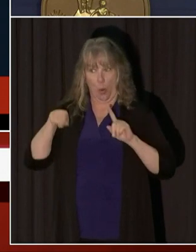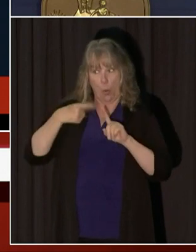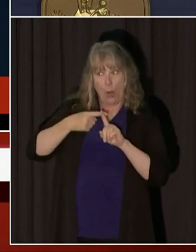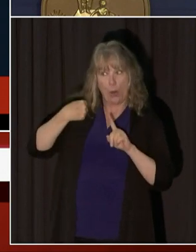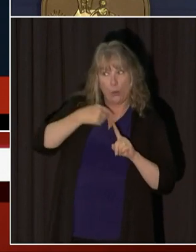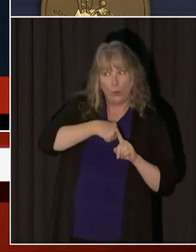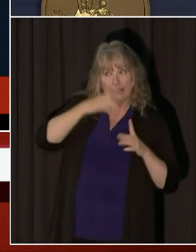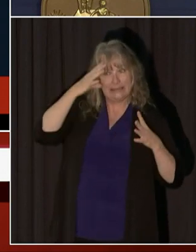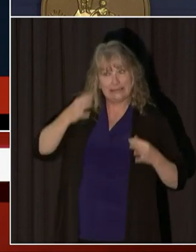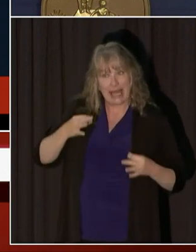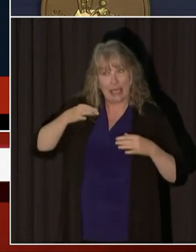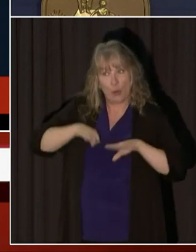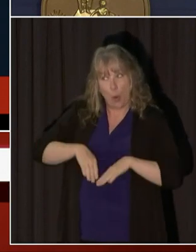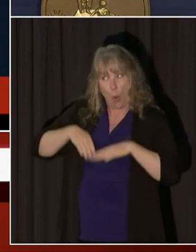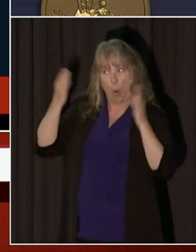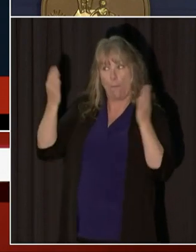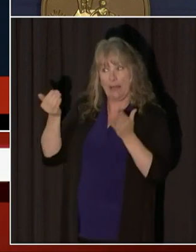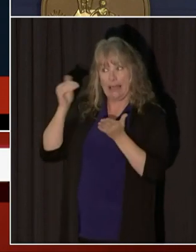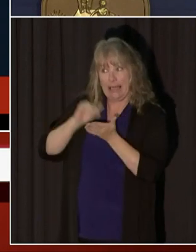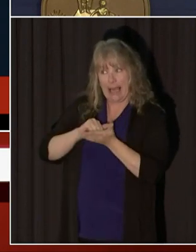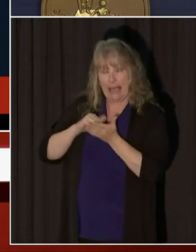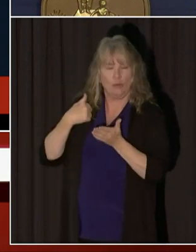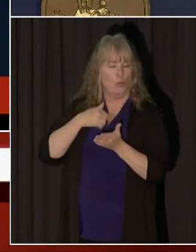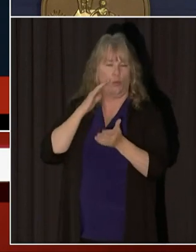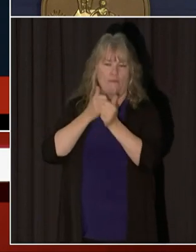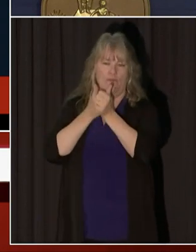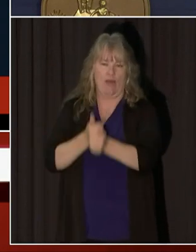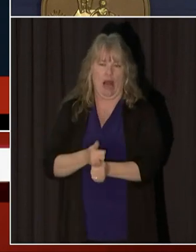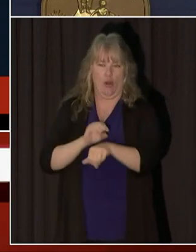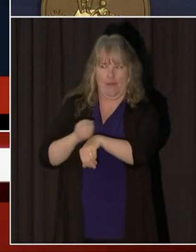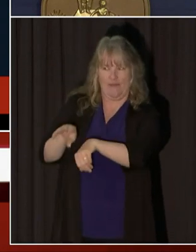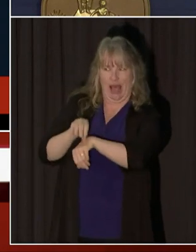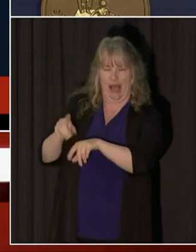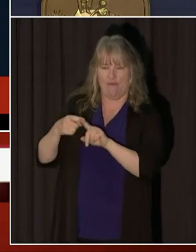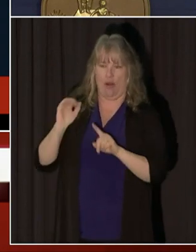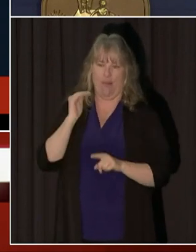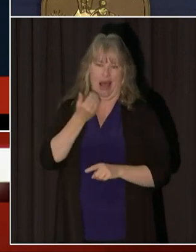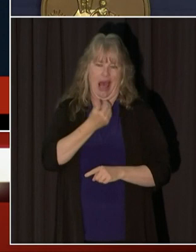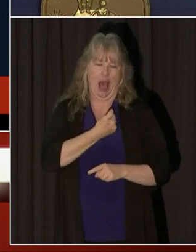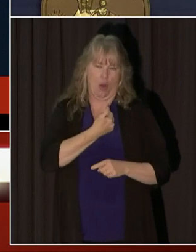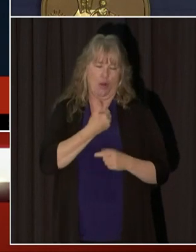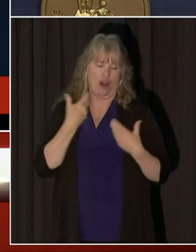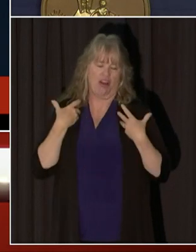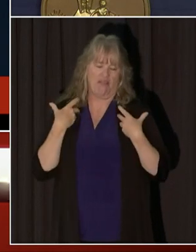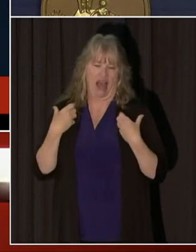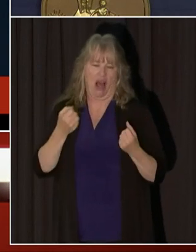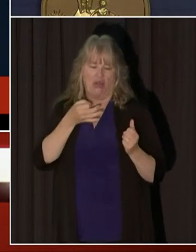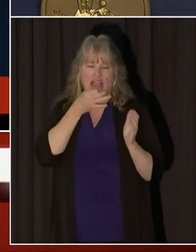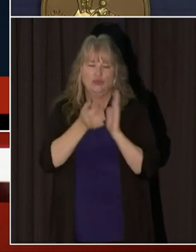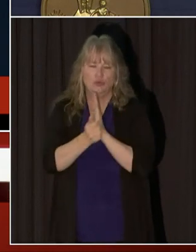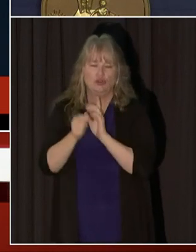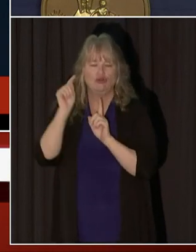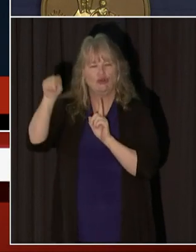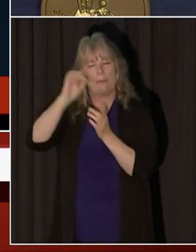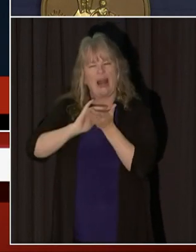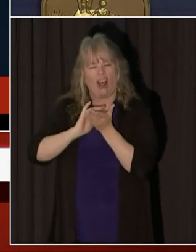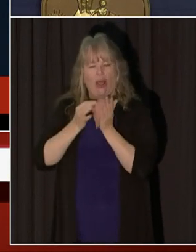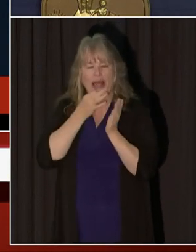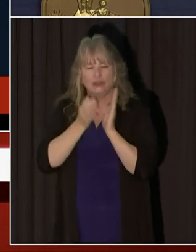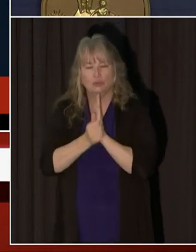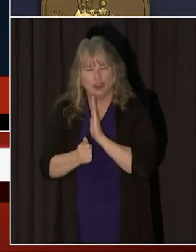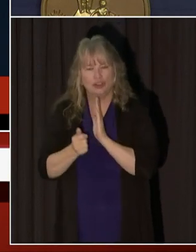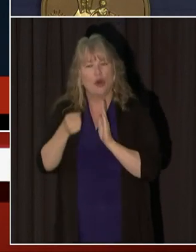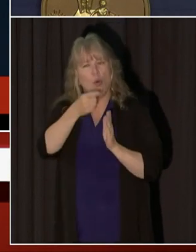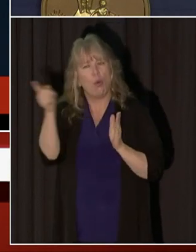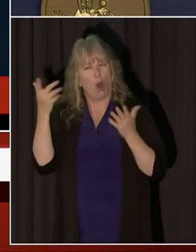the advice of our health officials. We know, and everybody heard Dr. Fauci tell the